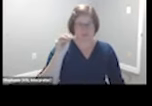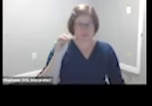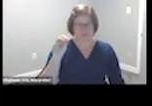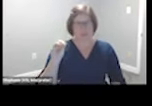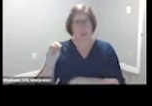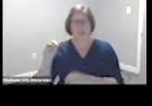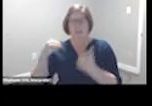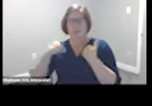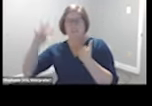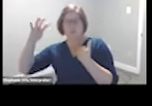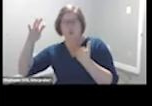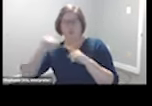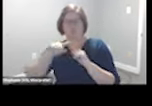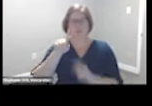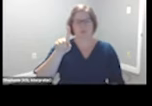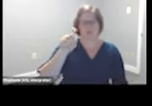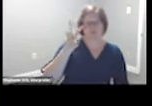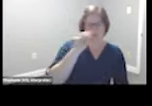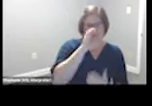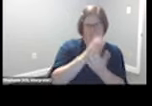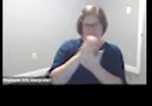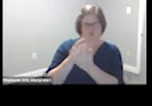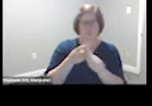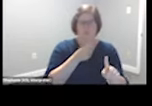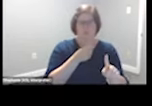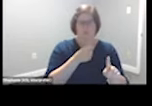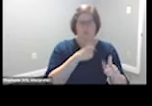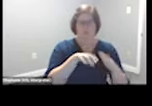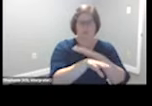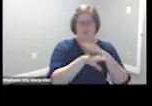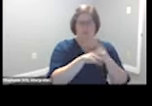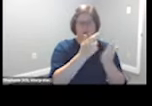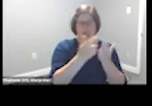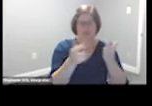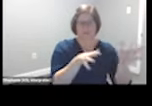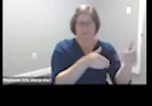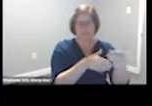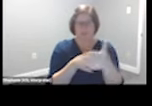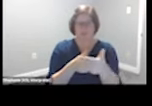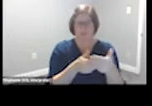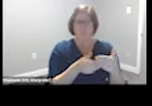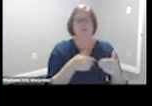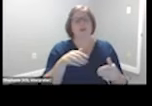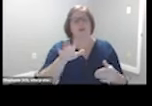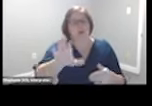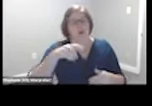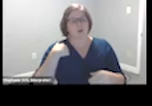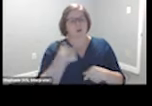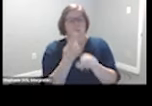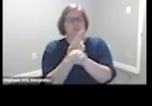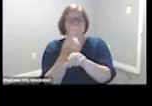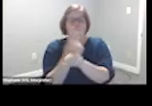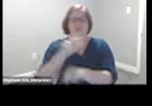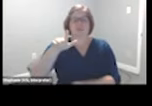we produced for those kits that I mentioned. We used liquid resin to actually make these models. That's